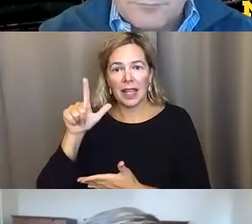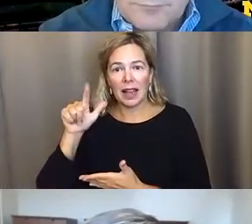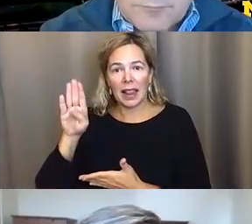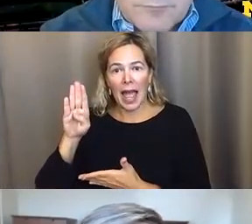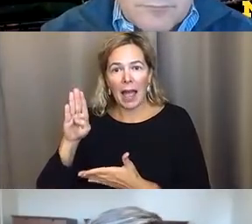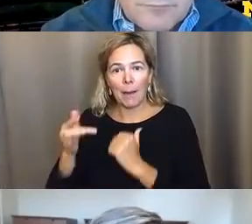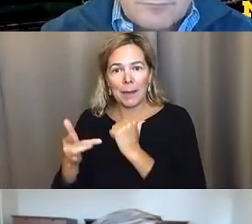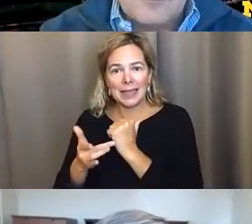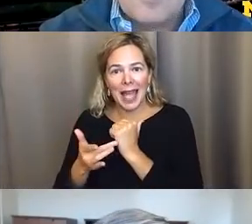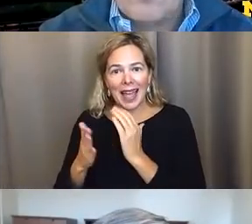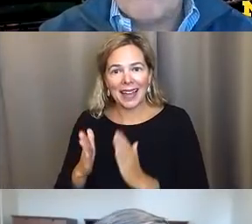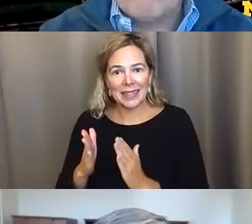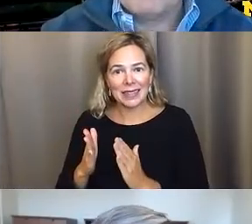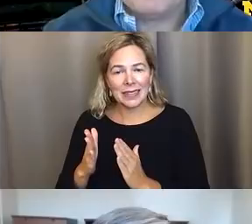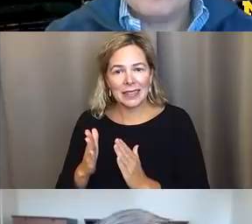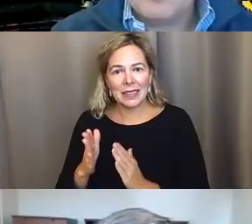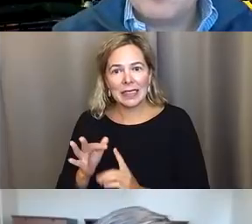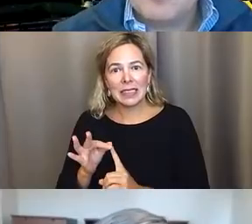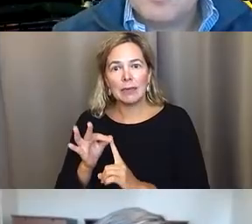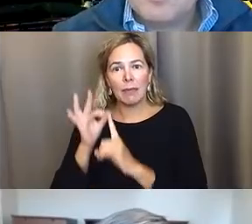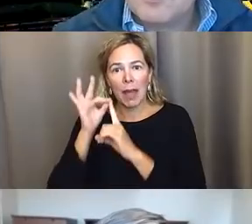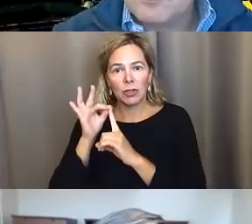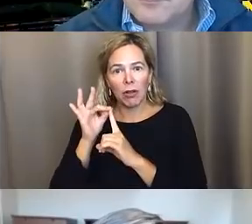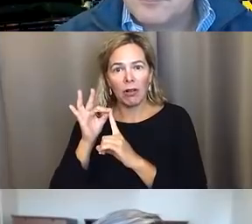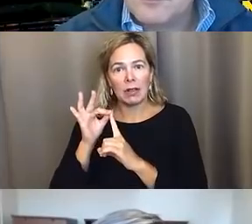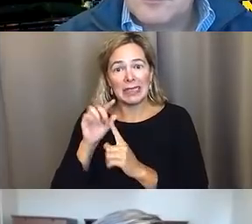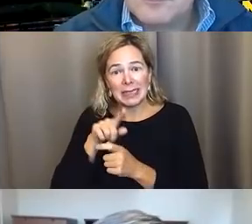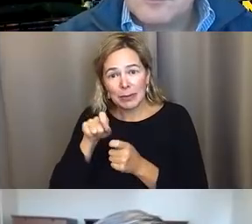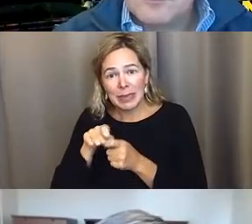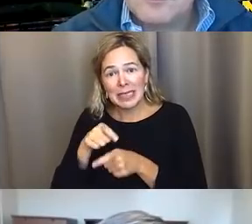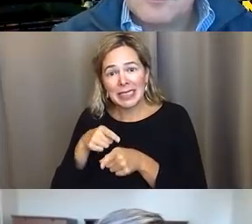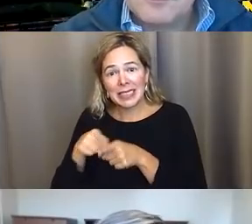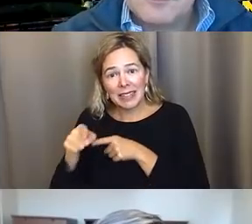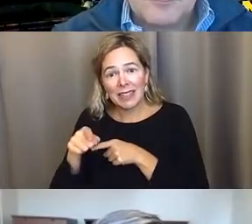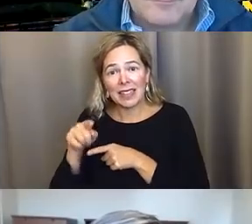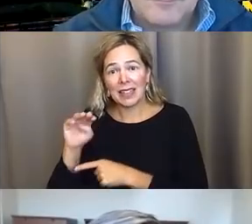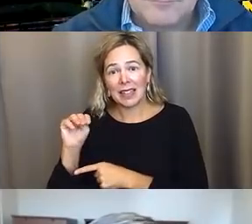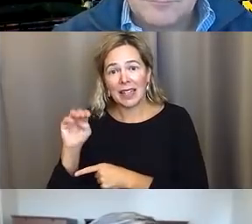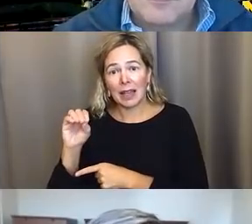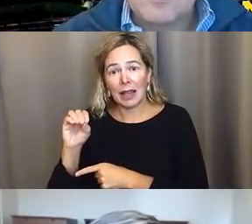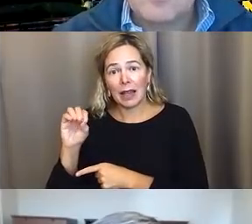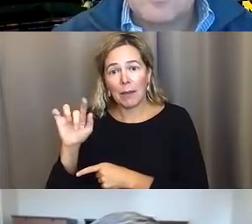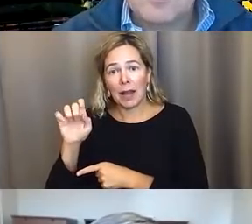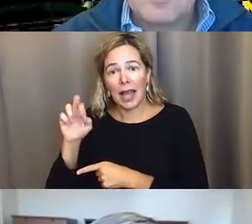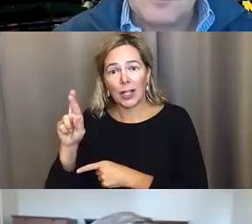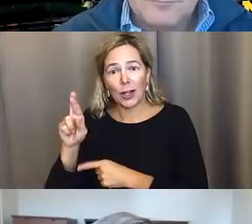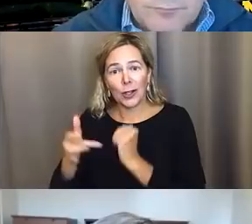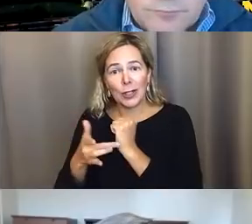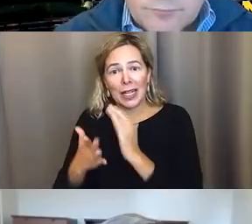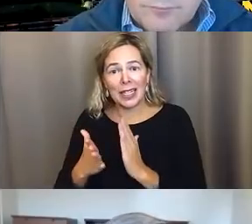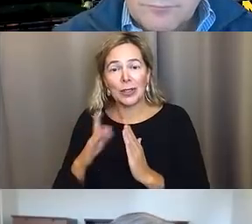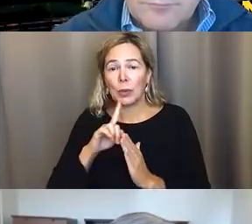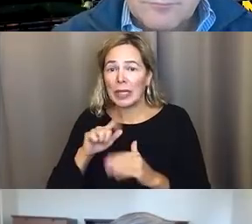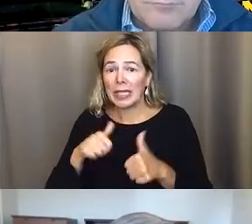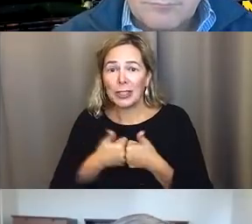are especially molecular technicians have, been really challenged. You know, the lab is